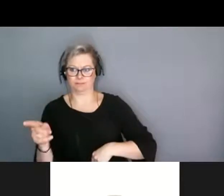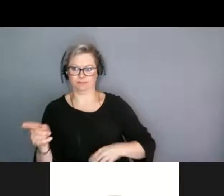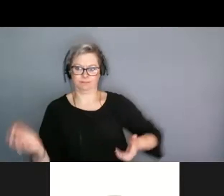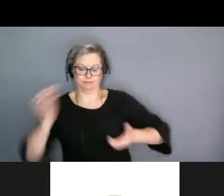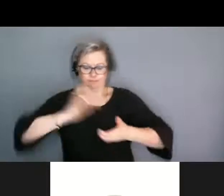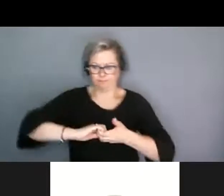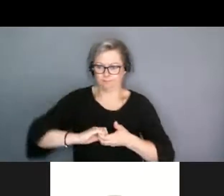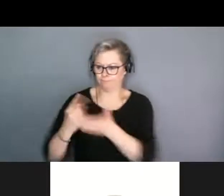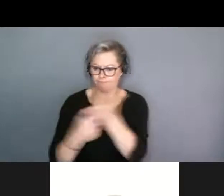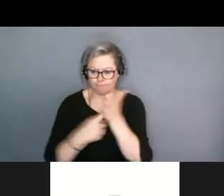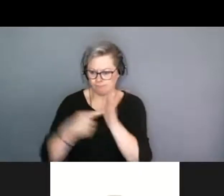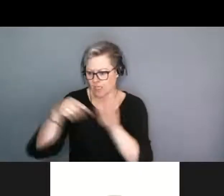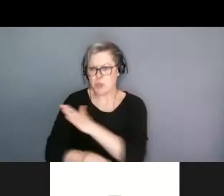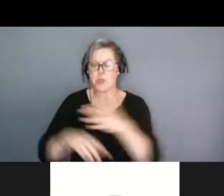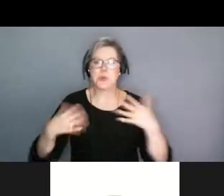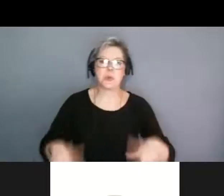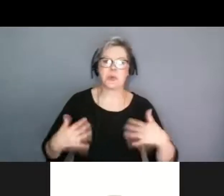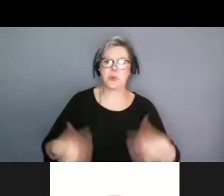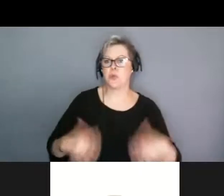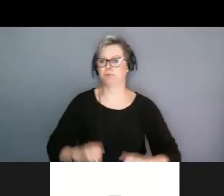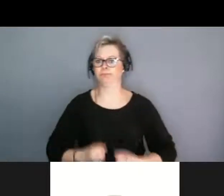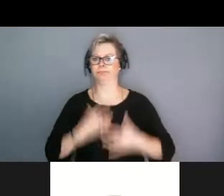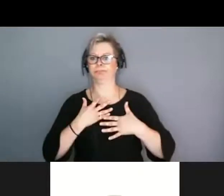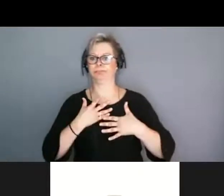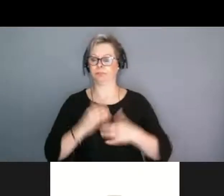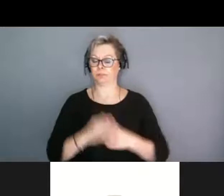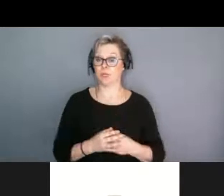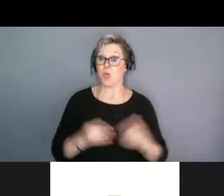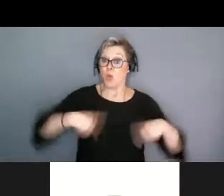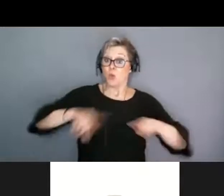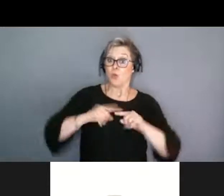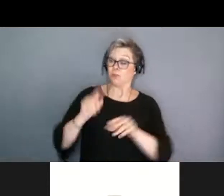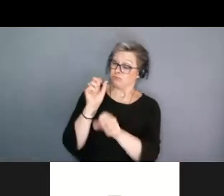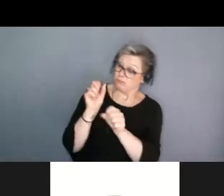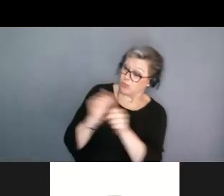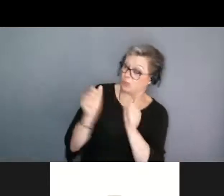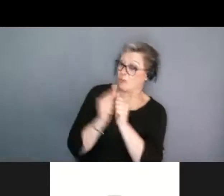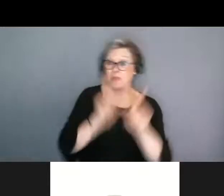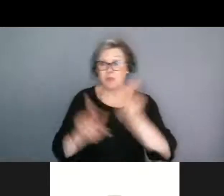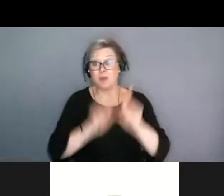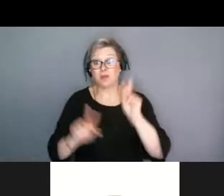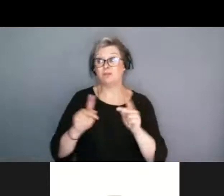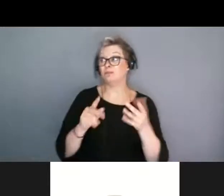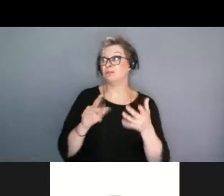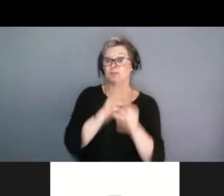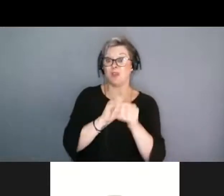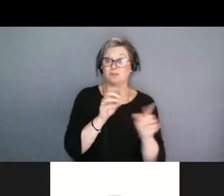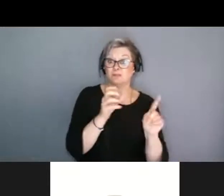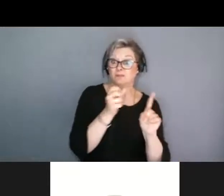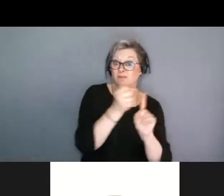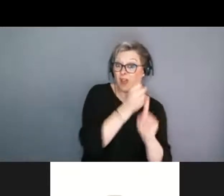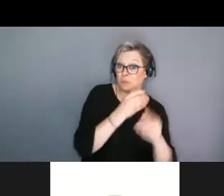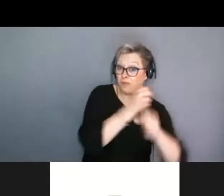with people who are in, who work in violence prevention, people who are